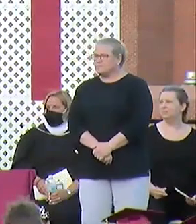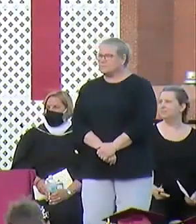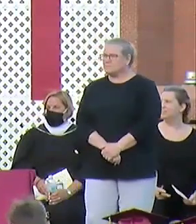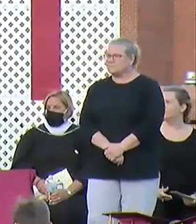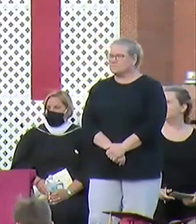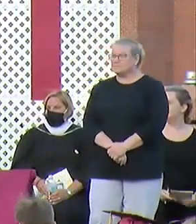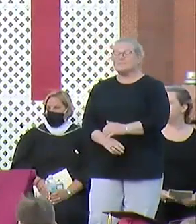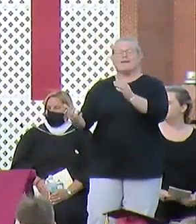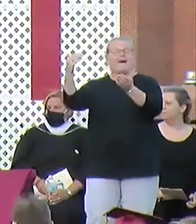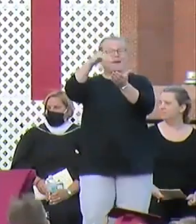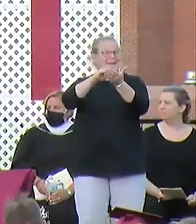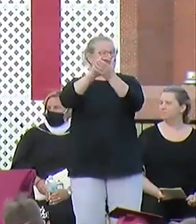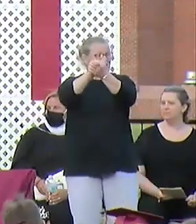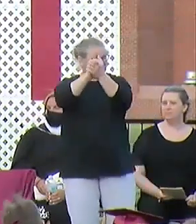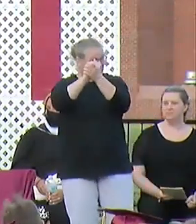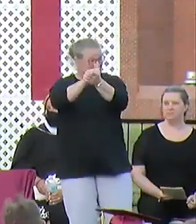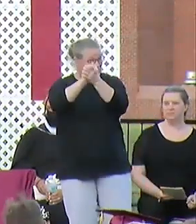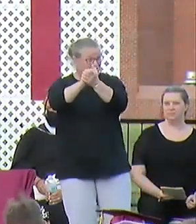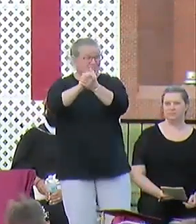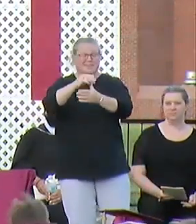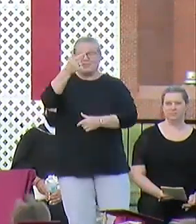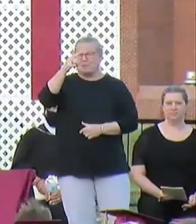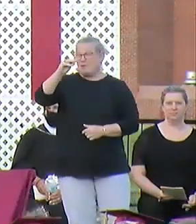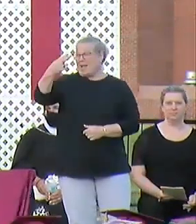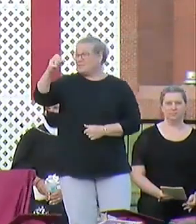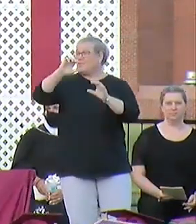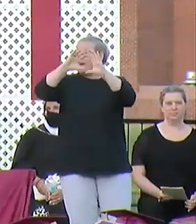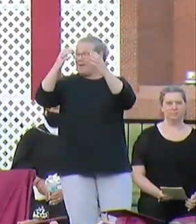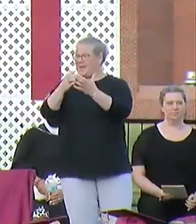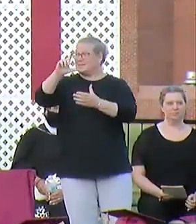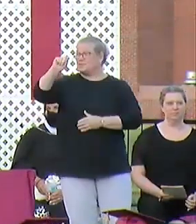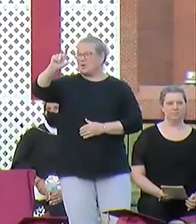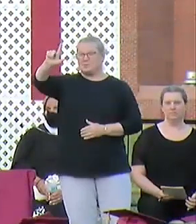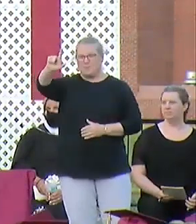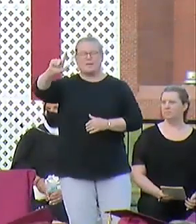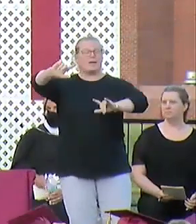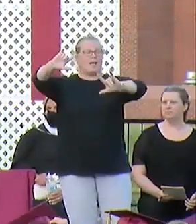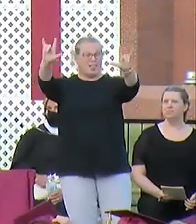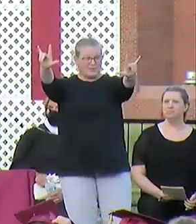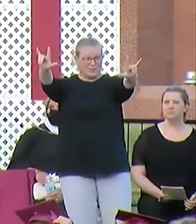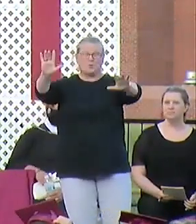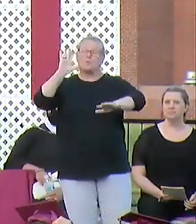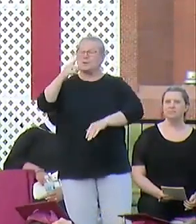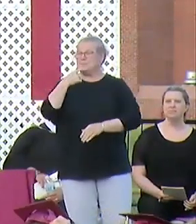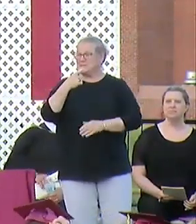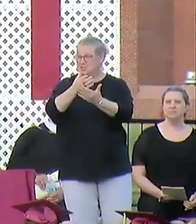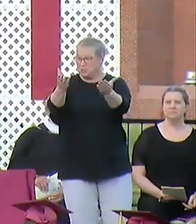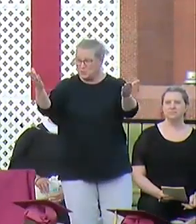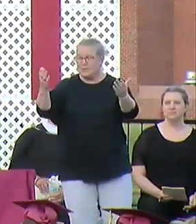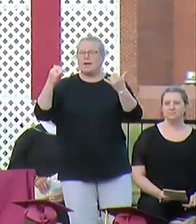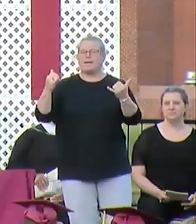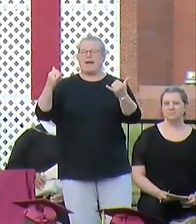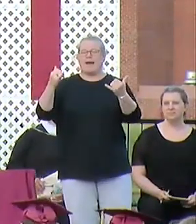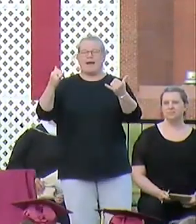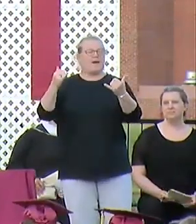Once again, congratulations to the Granby Memorial High School class of 2021. We love you, we will miss you. We are now at the end of